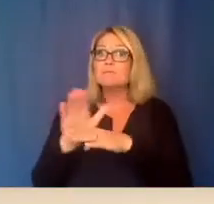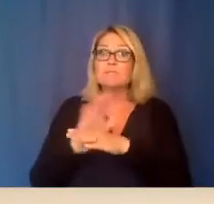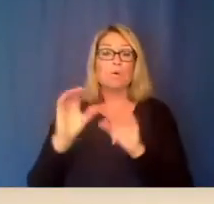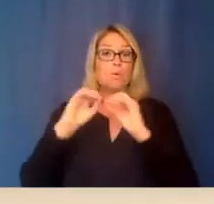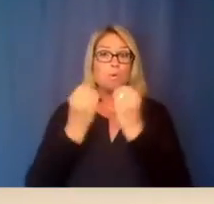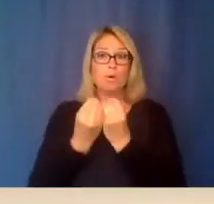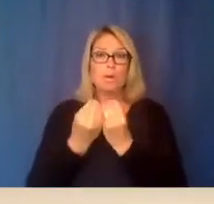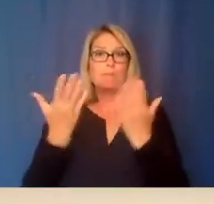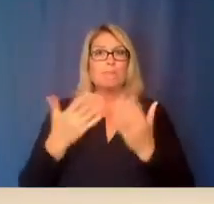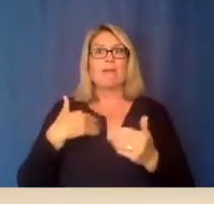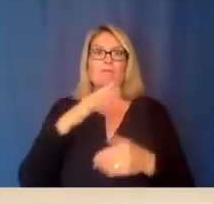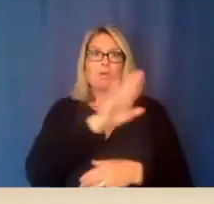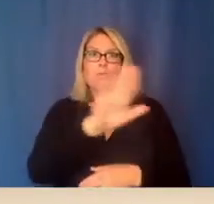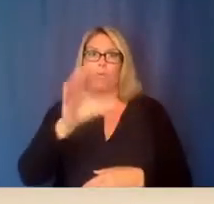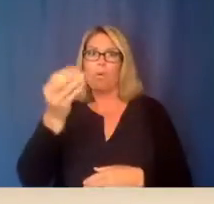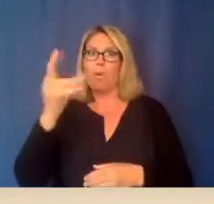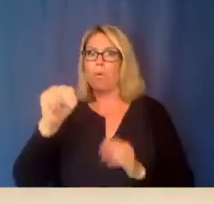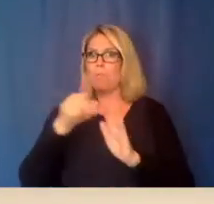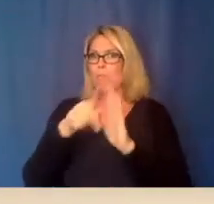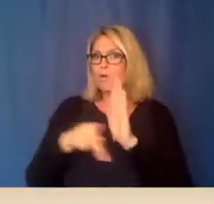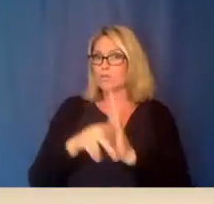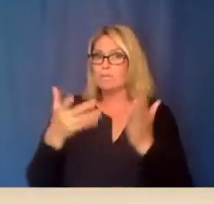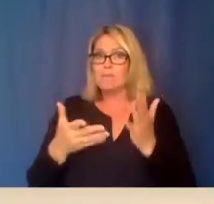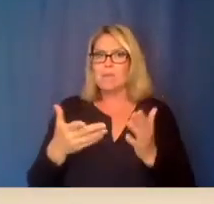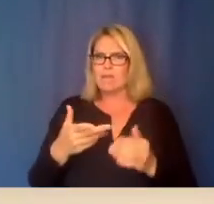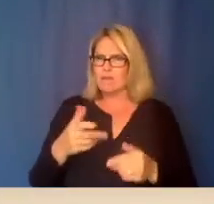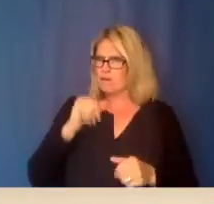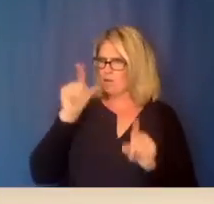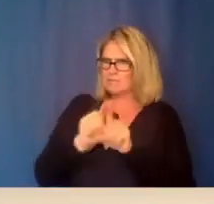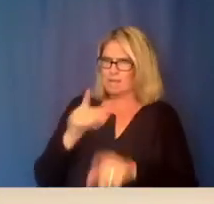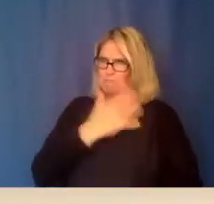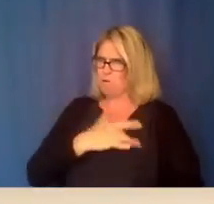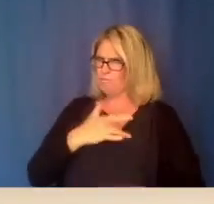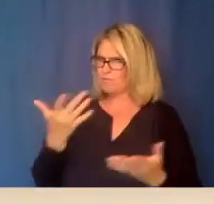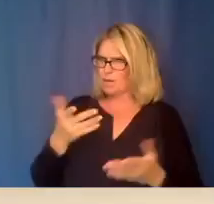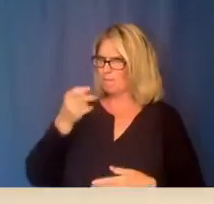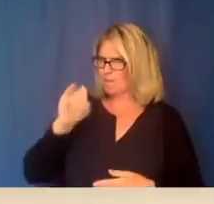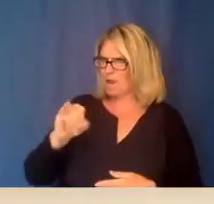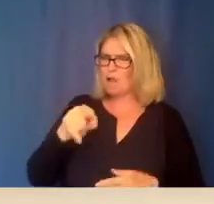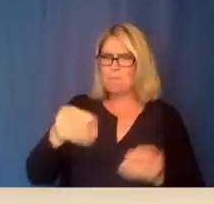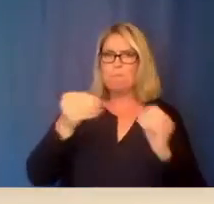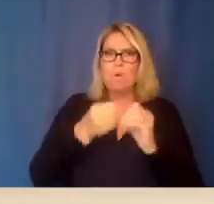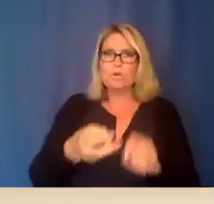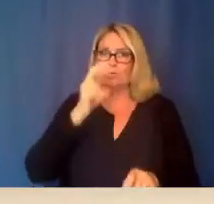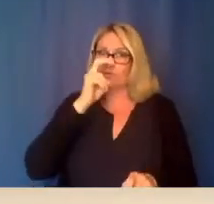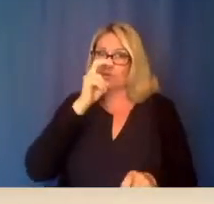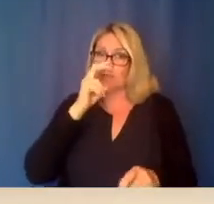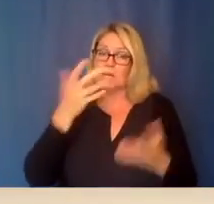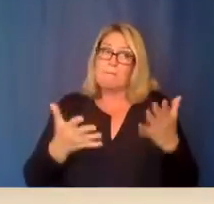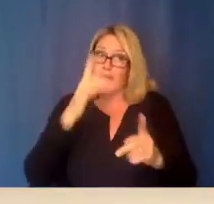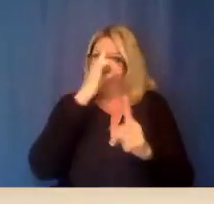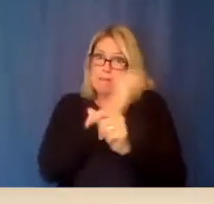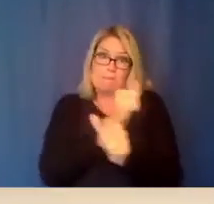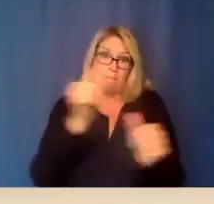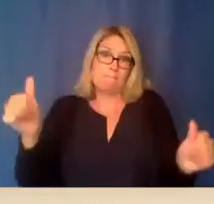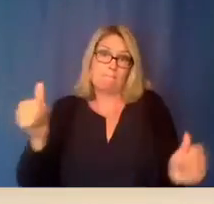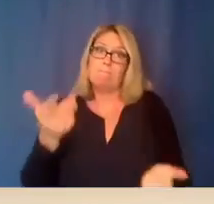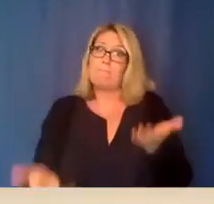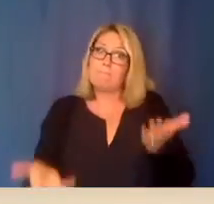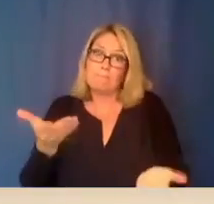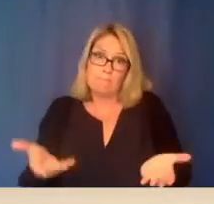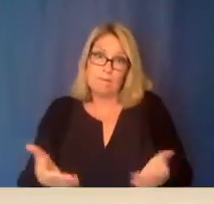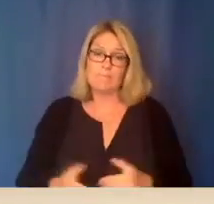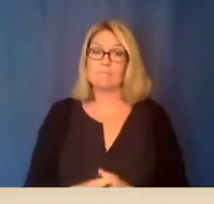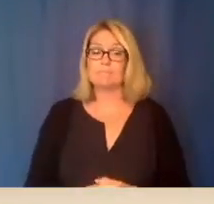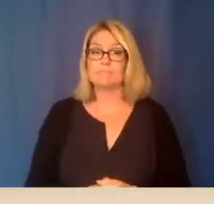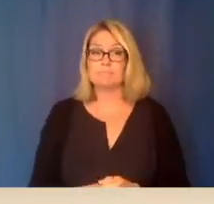their own policies and guidelines that may be more strict than provincial guidance regarding the wearing of non-medical masks. And service